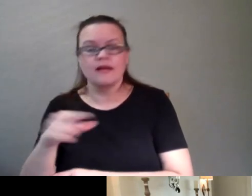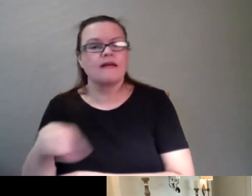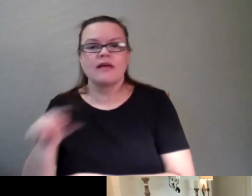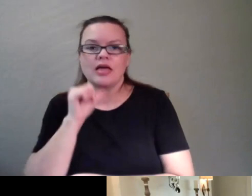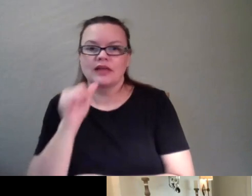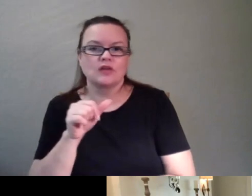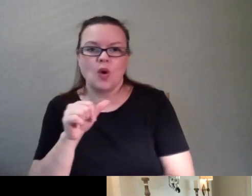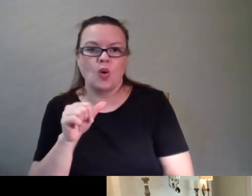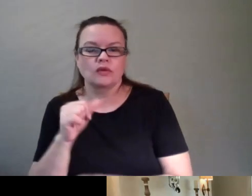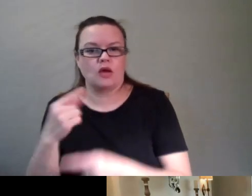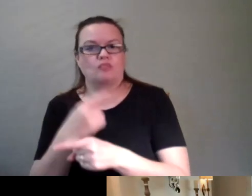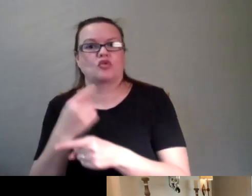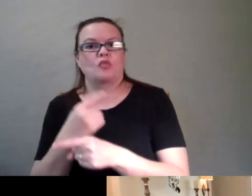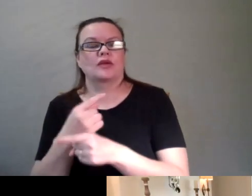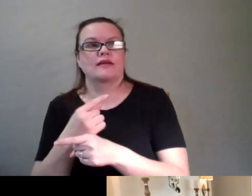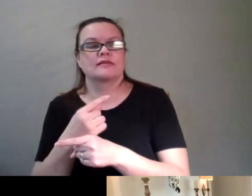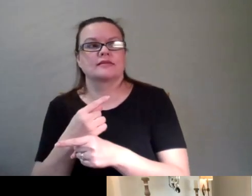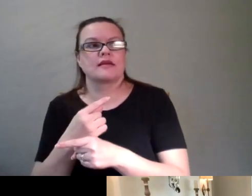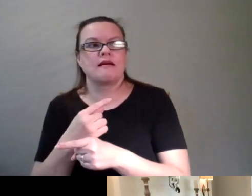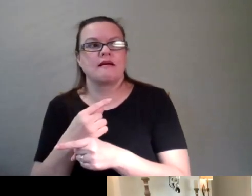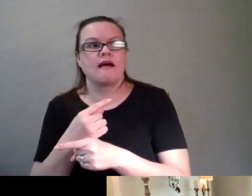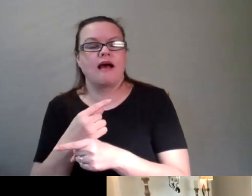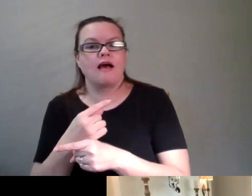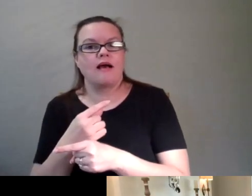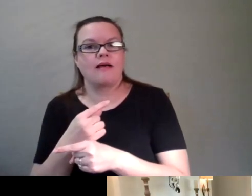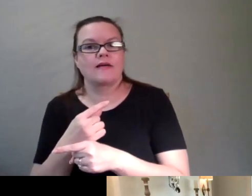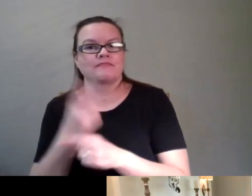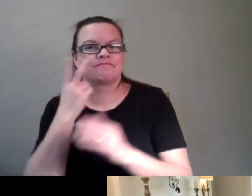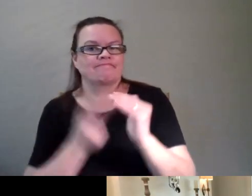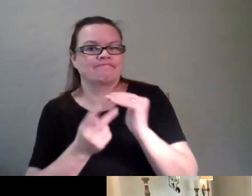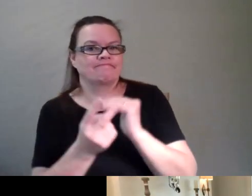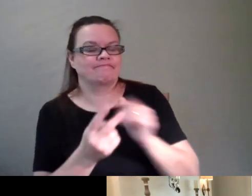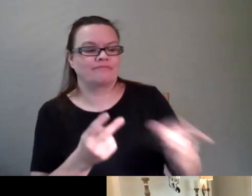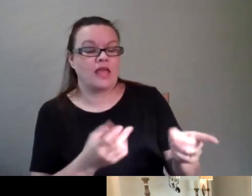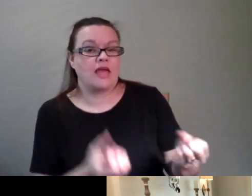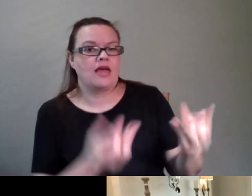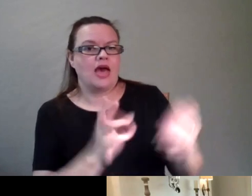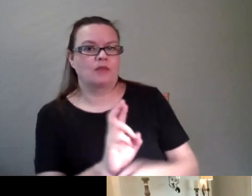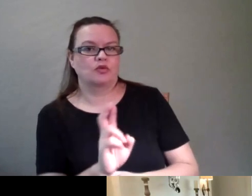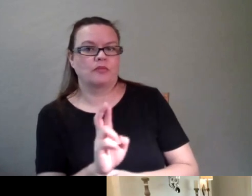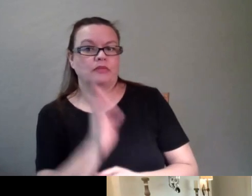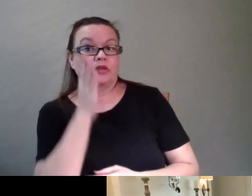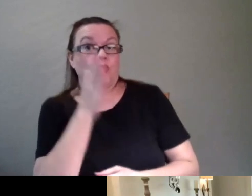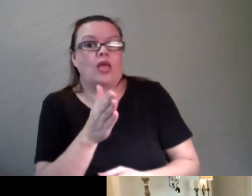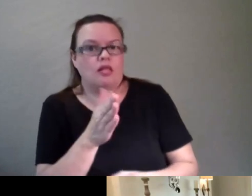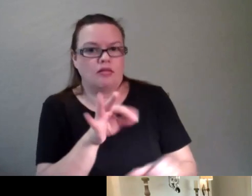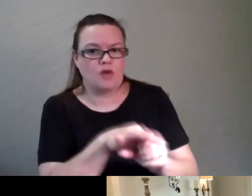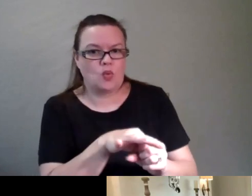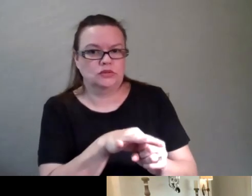on the Republican side, or in Virginia, for example, how supercharged the Trump voters were.